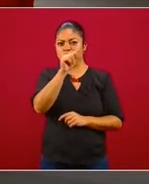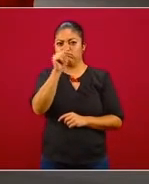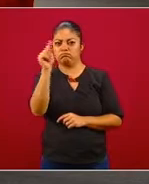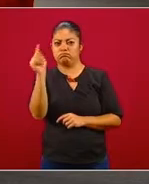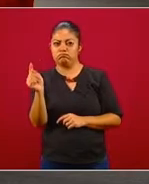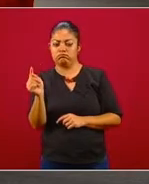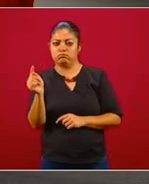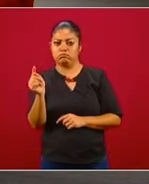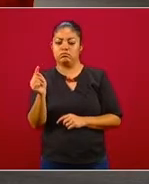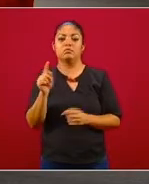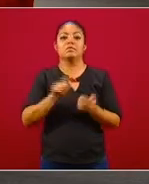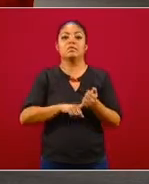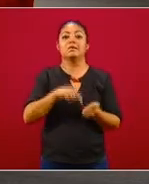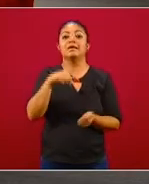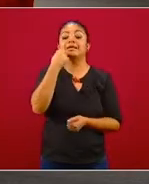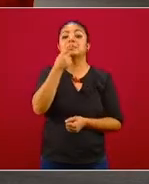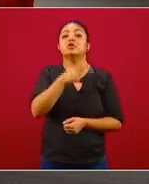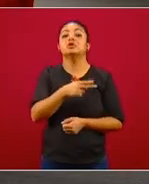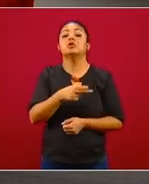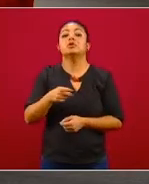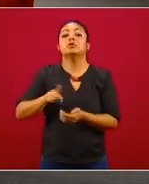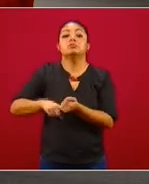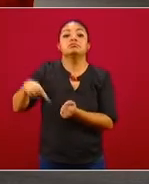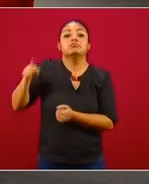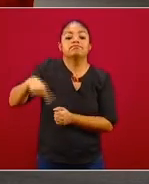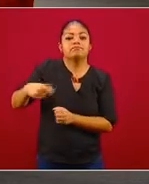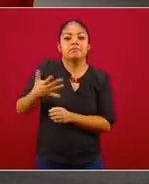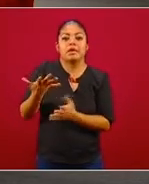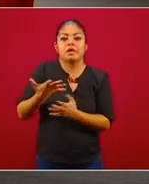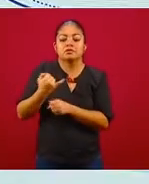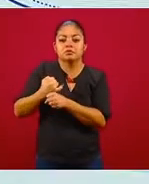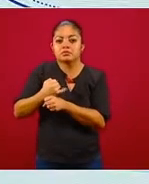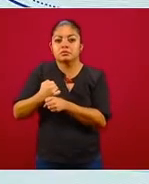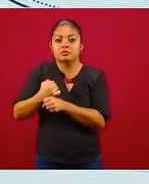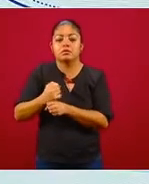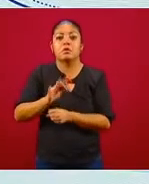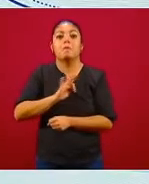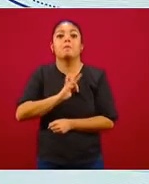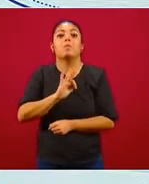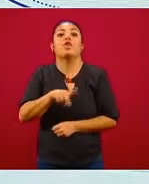that could take place during the dates that are yet to come.